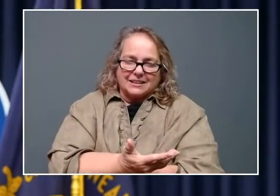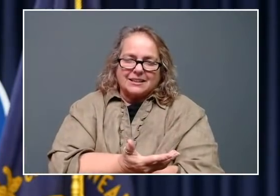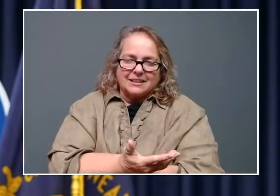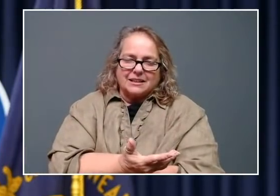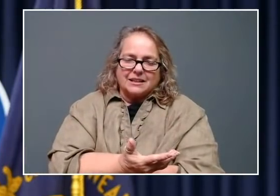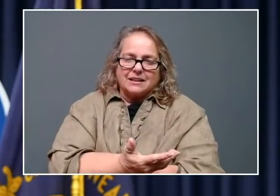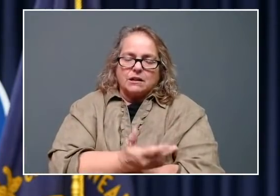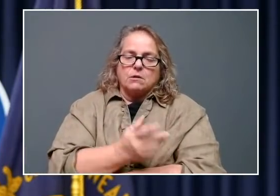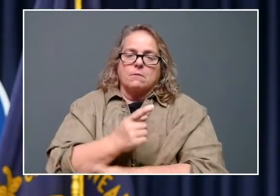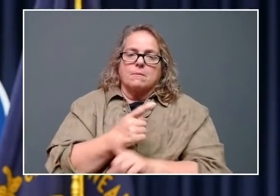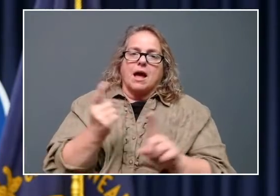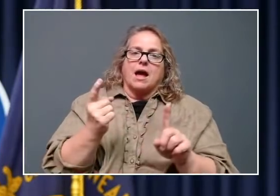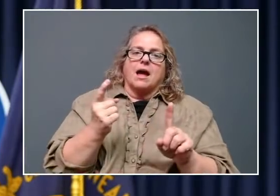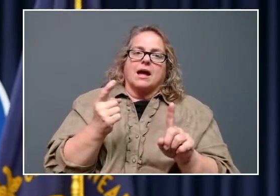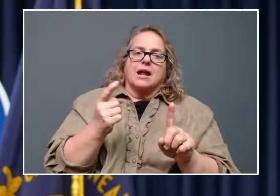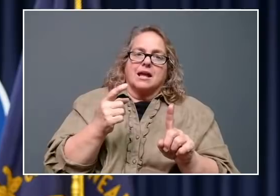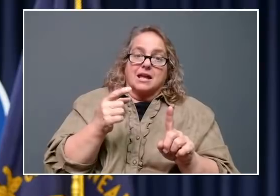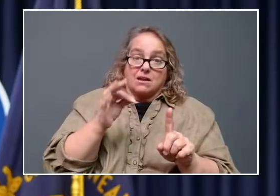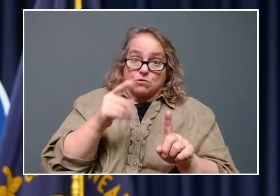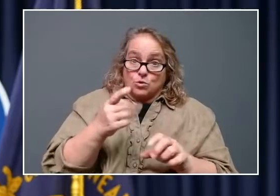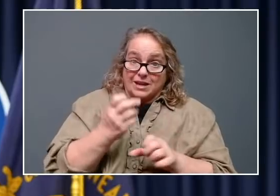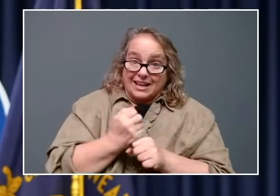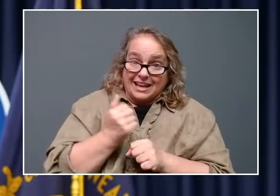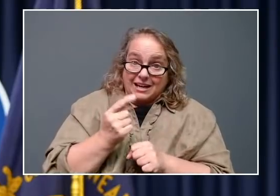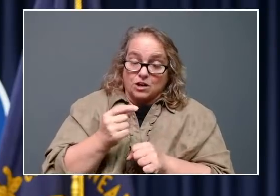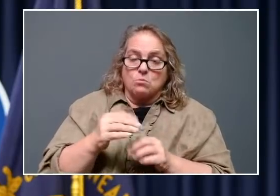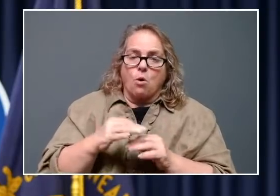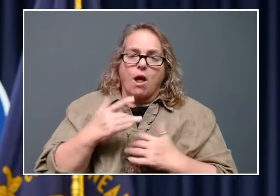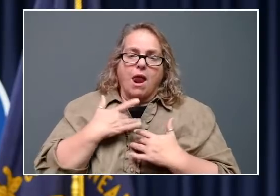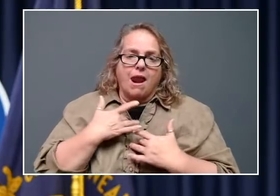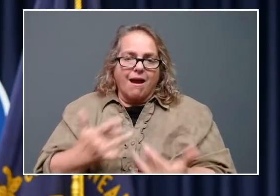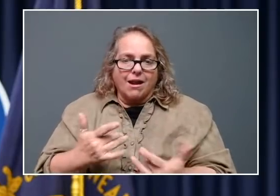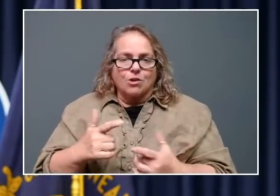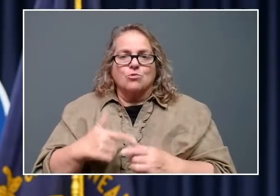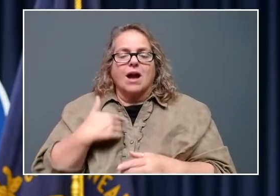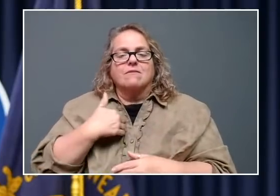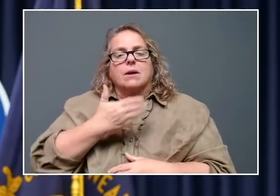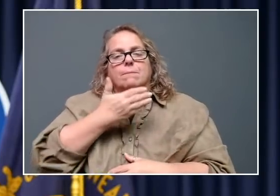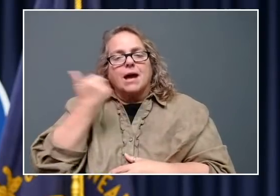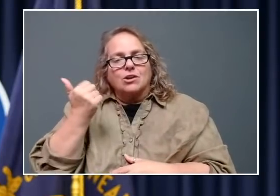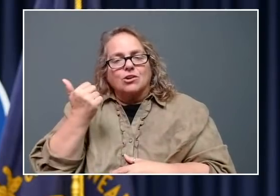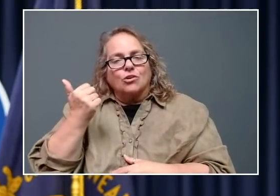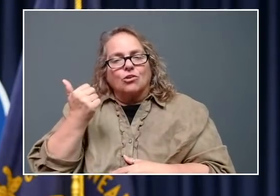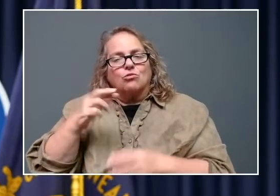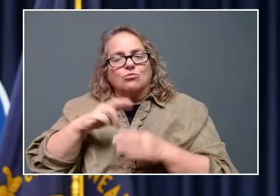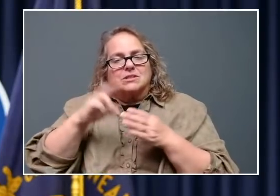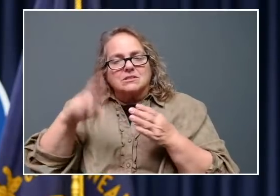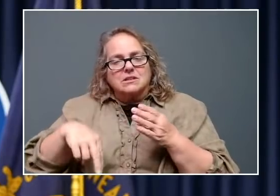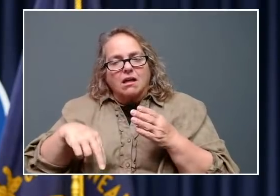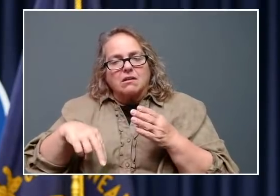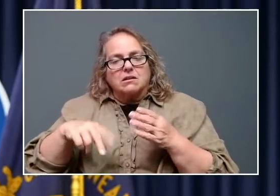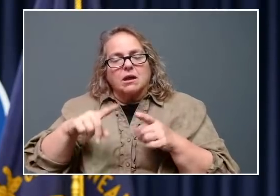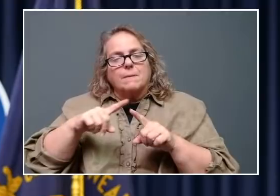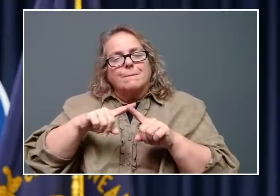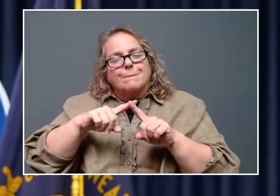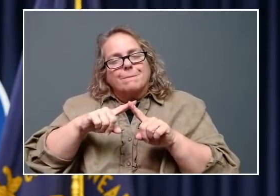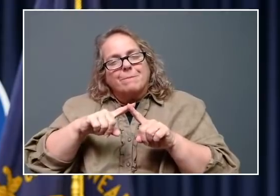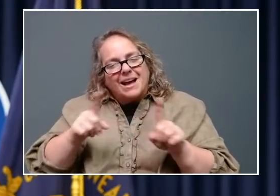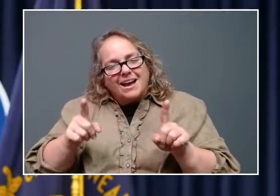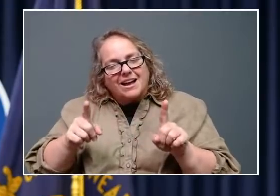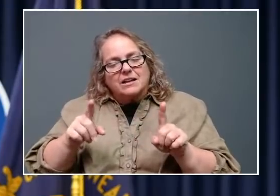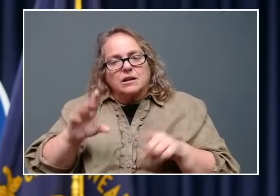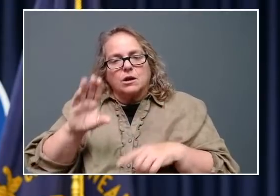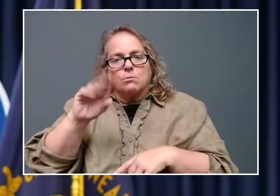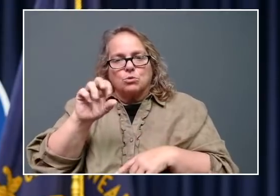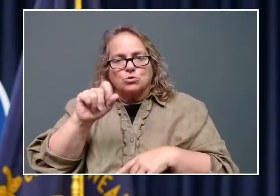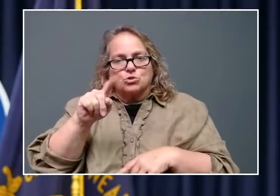COVID. If you get it, you're more likely to have a good outcome. But if you get that booster, you